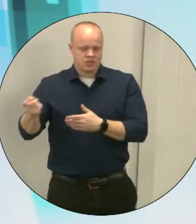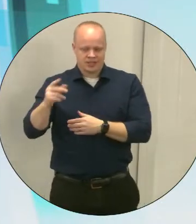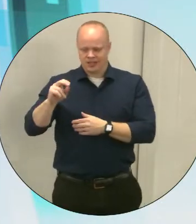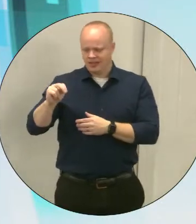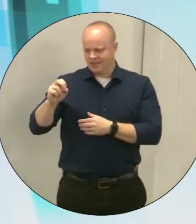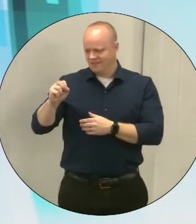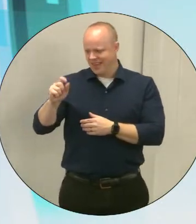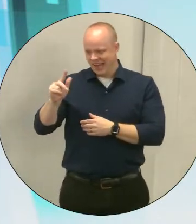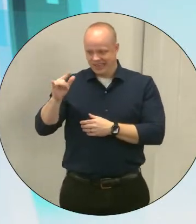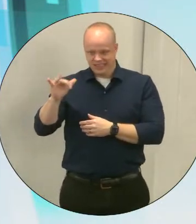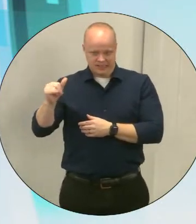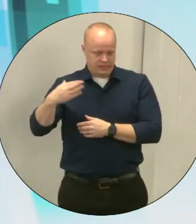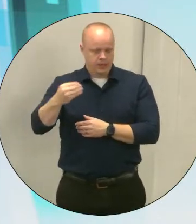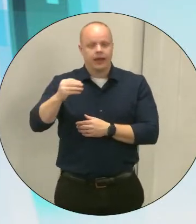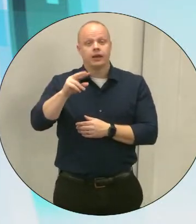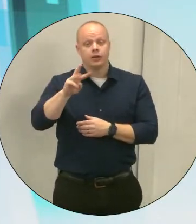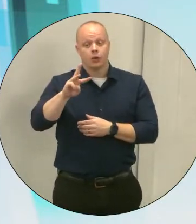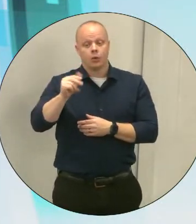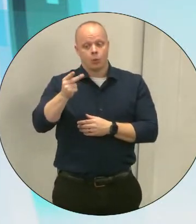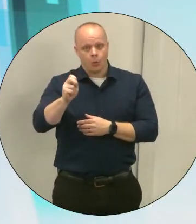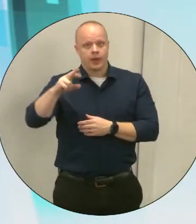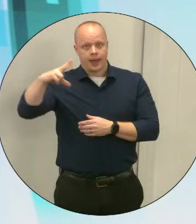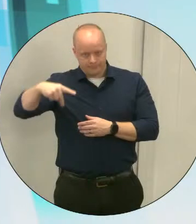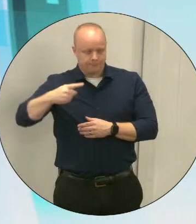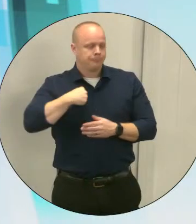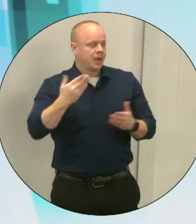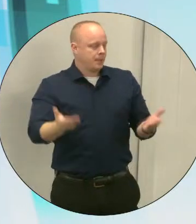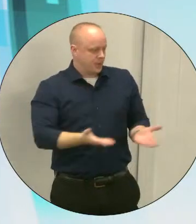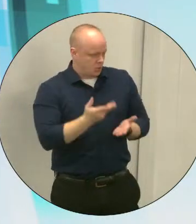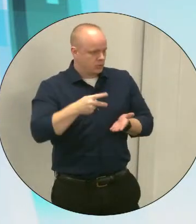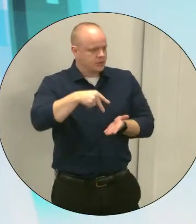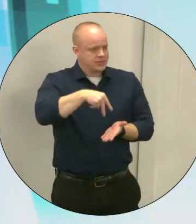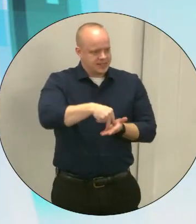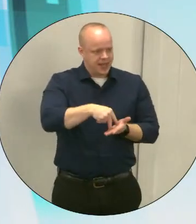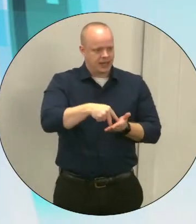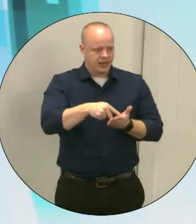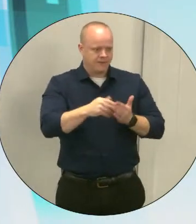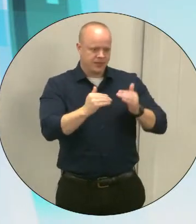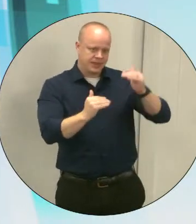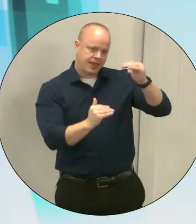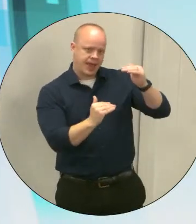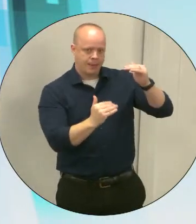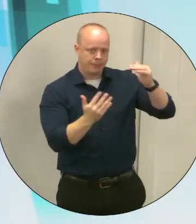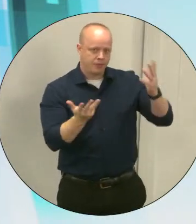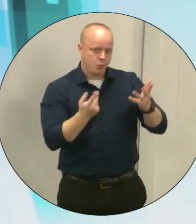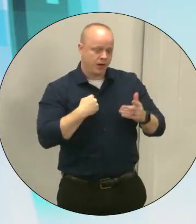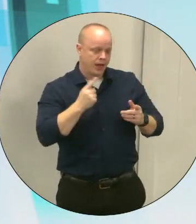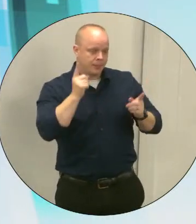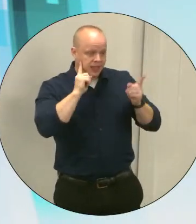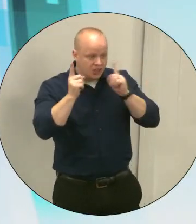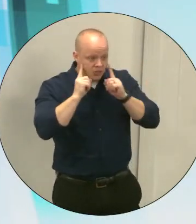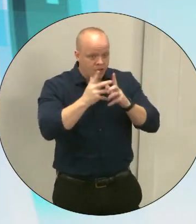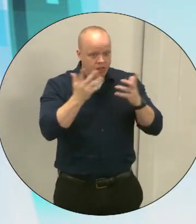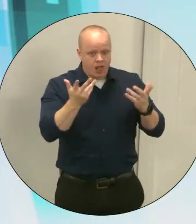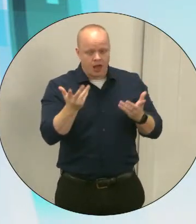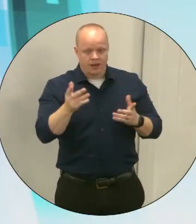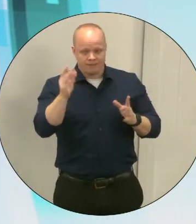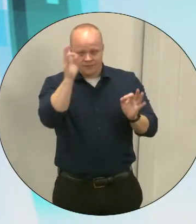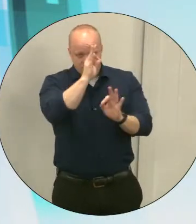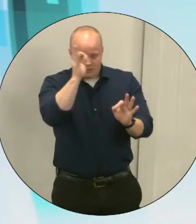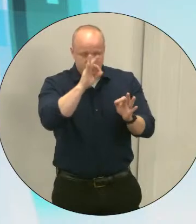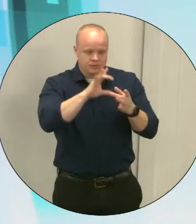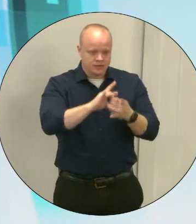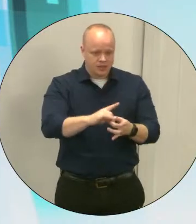and also Wake Up. I come today to stand in the gap of what I've been hearing, a whole lot of ignorance across